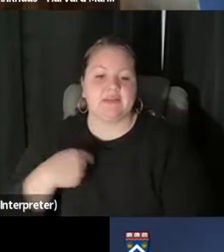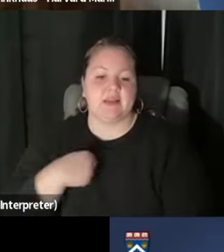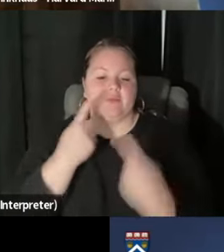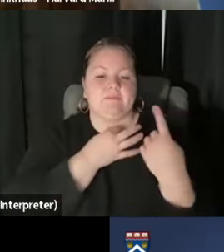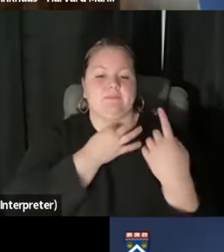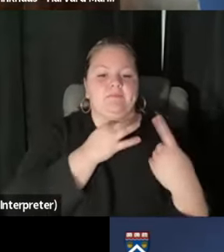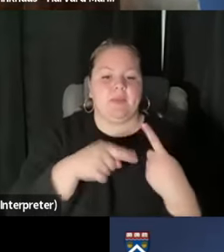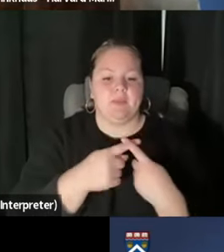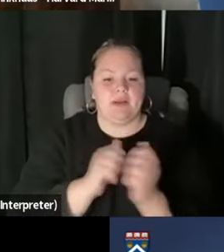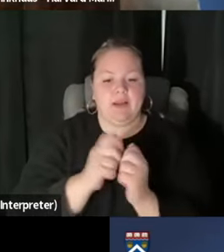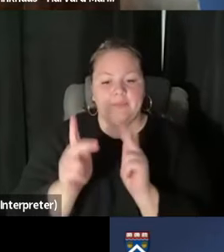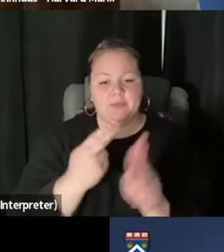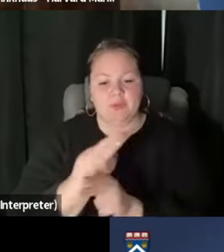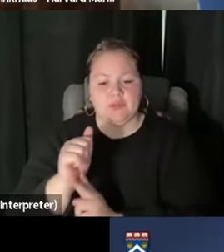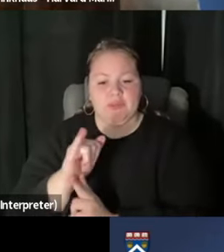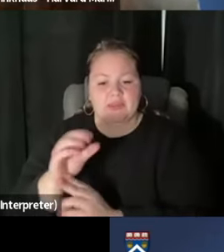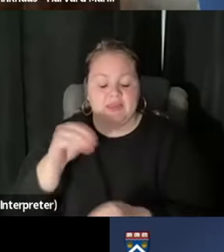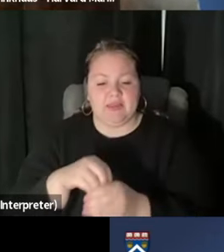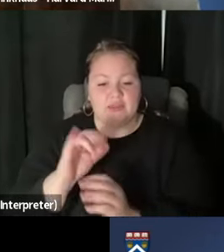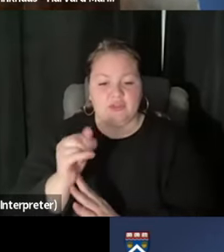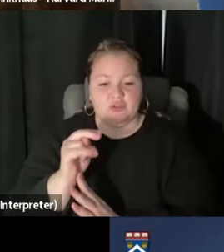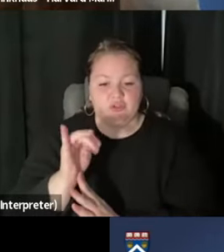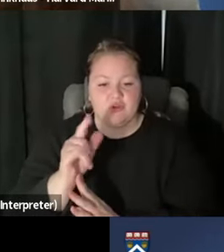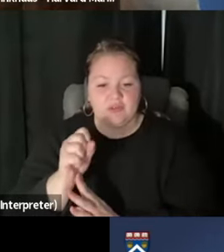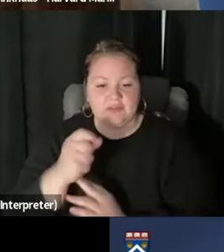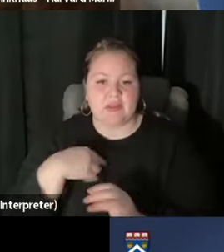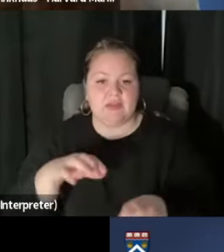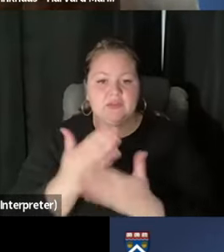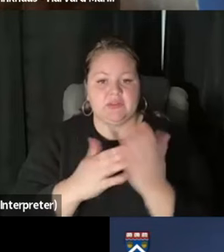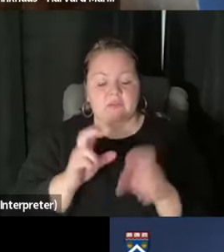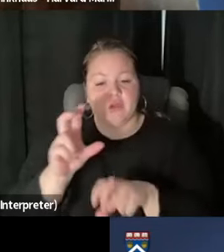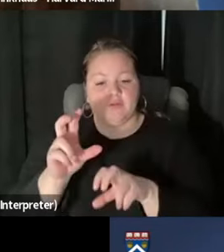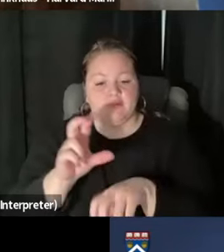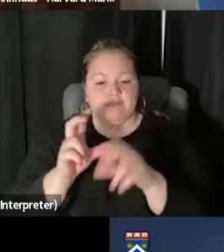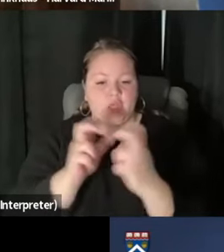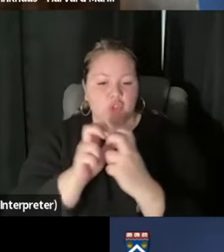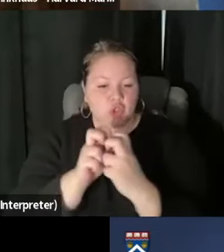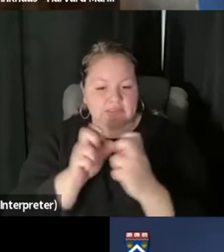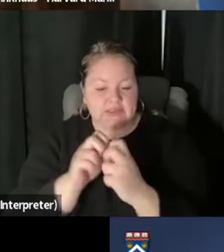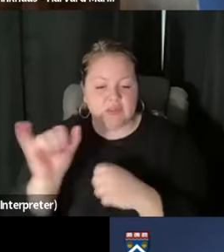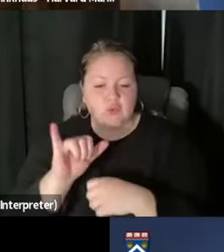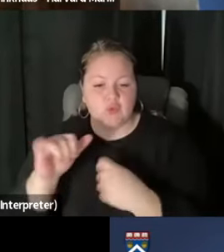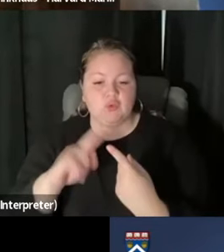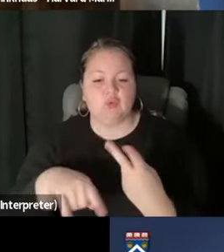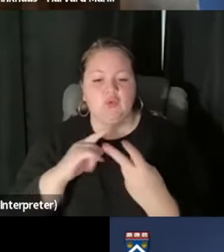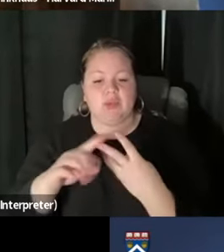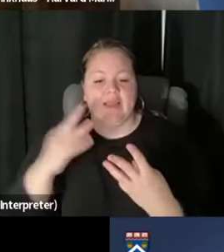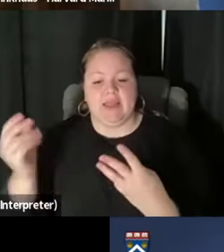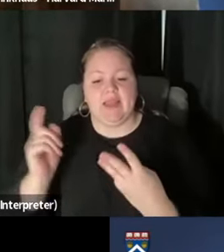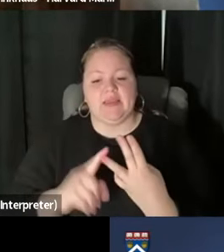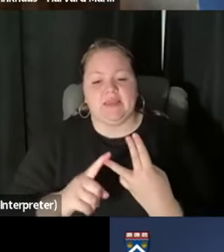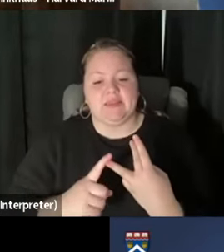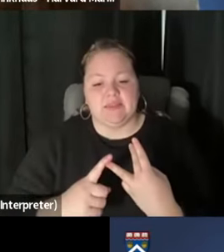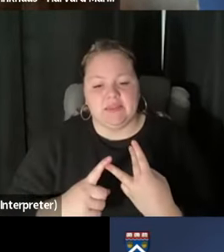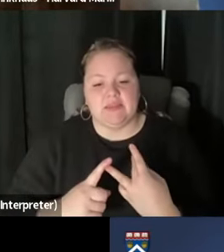in journalism. And then now I do a lot of consultancy as well as a result of the work that I was able to do as